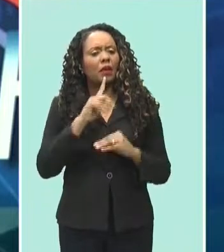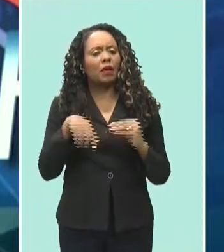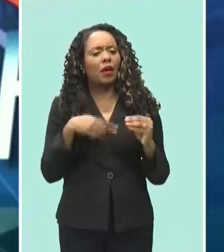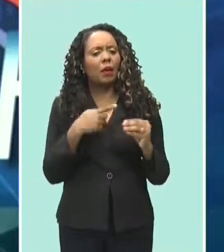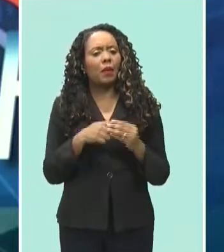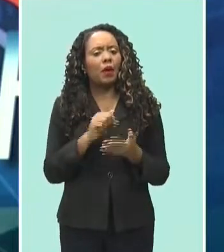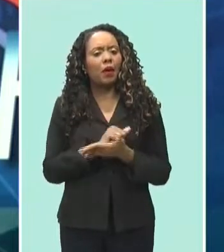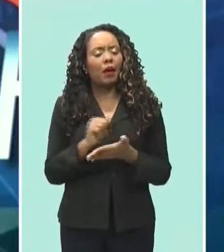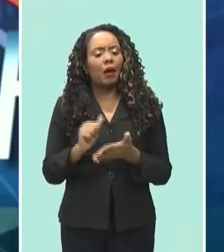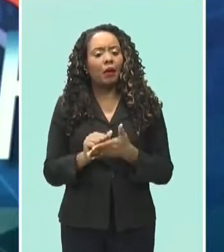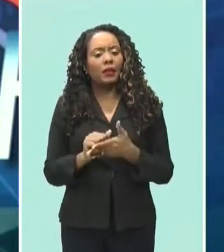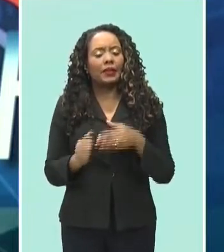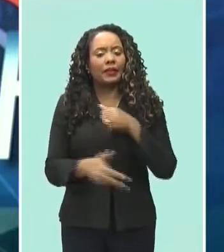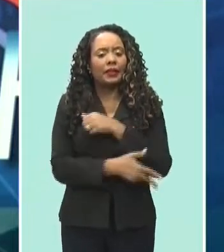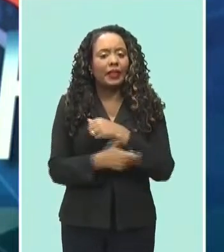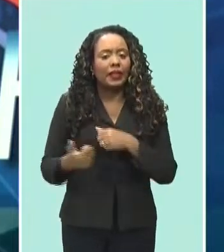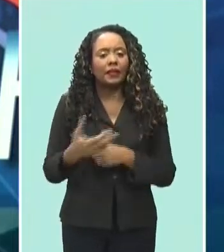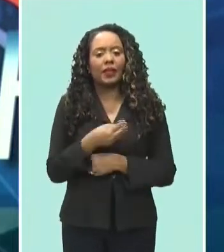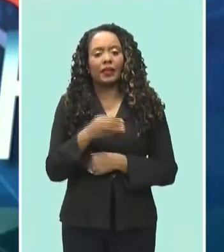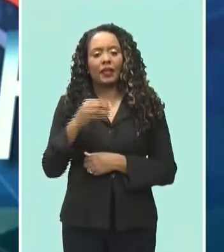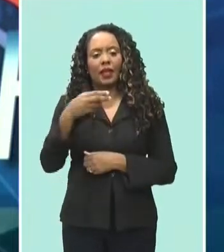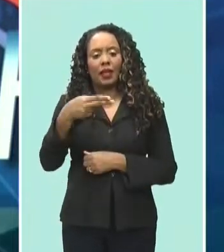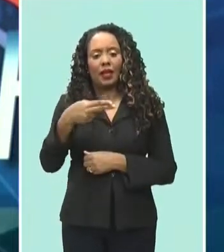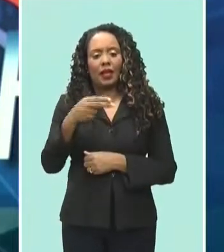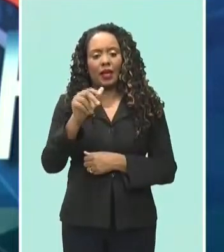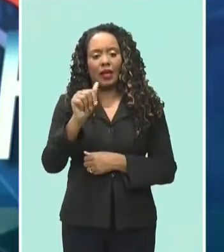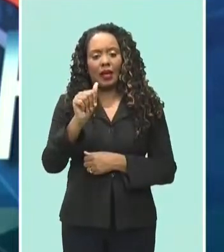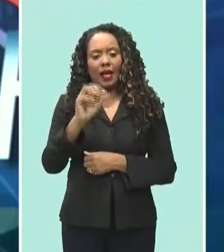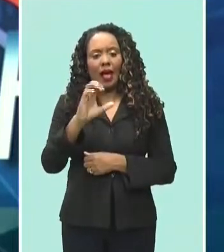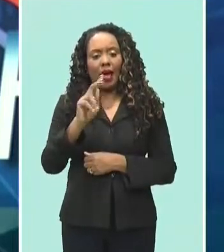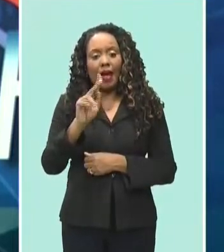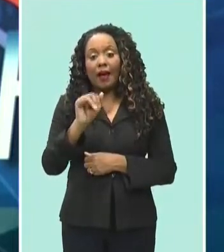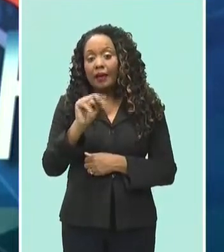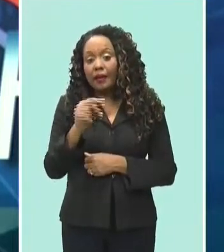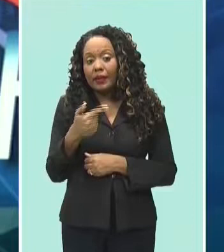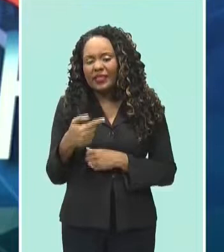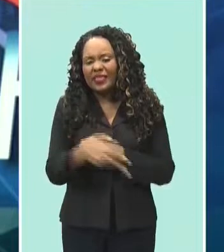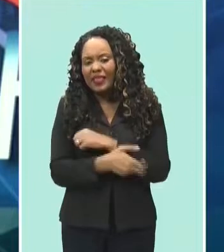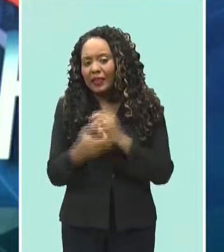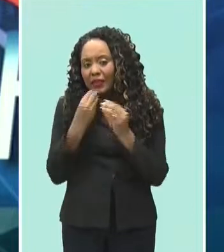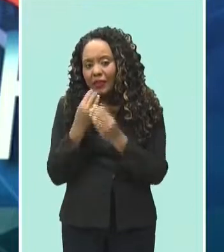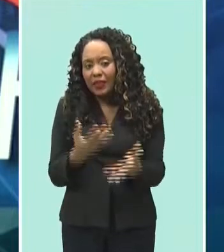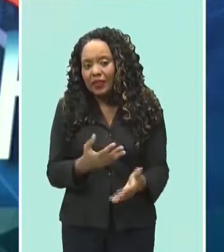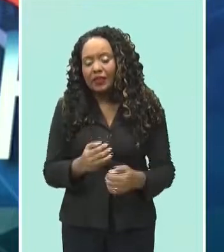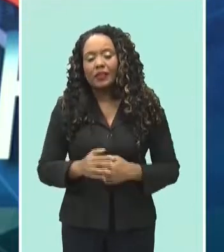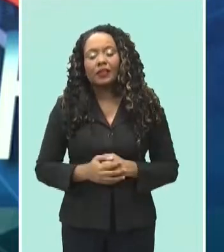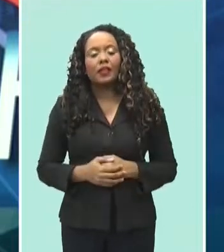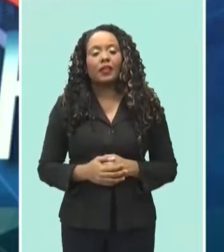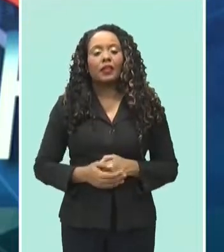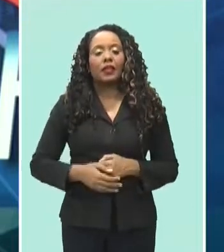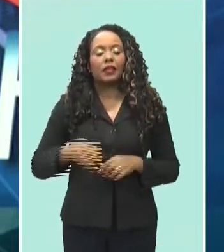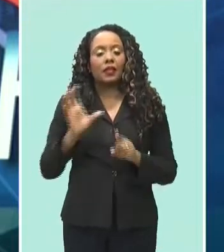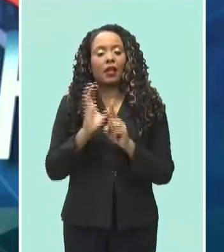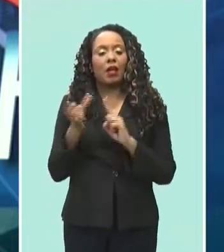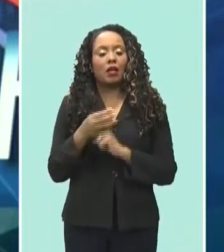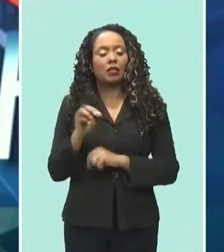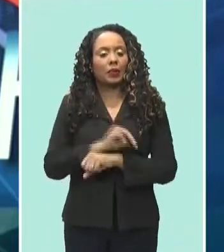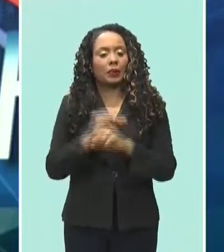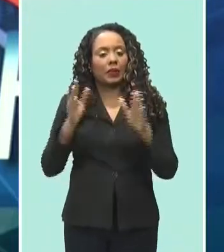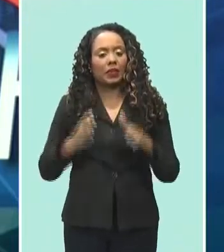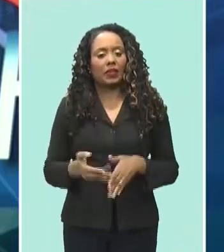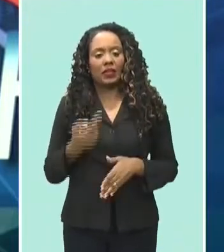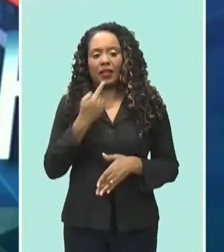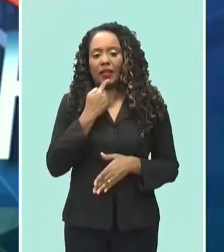media accounts, Minister of Culture and the Creative Economy Minister John King believes that the last administration dropped the ball by failing